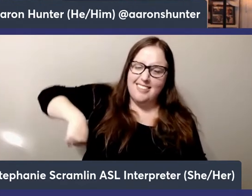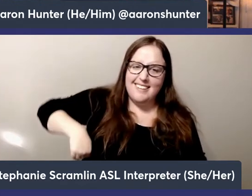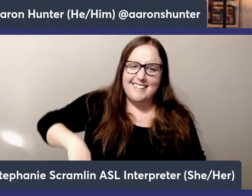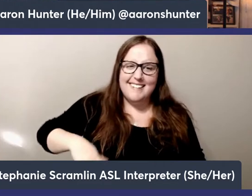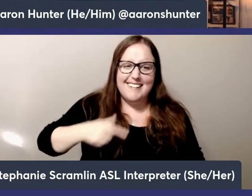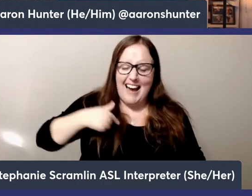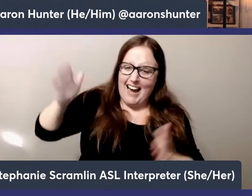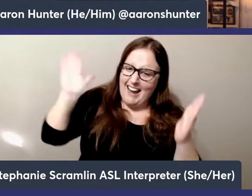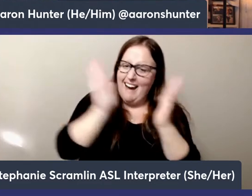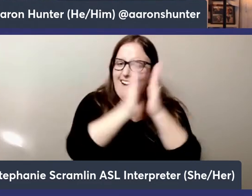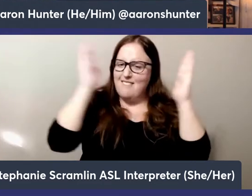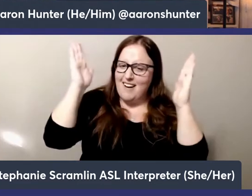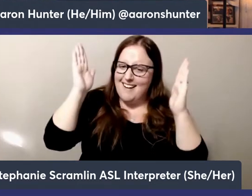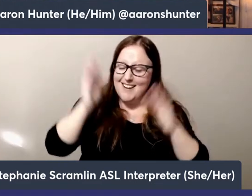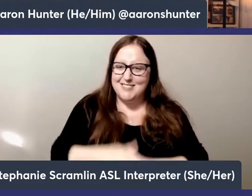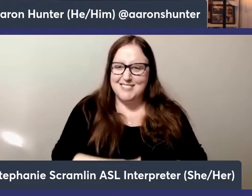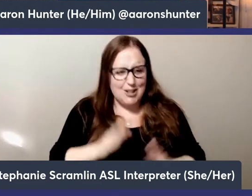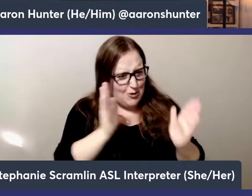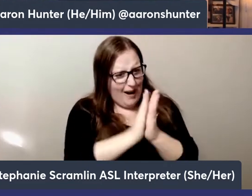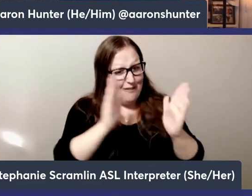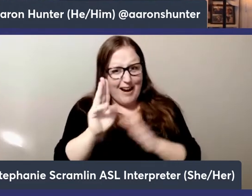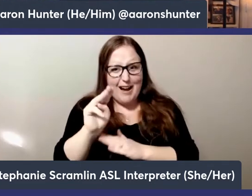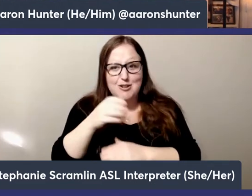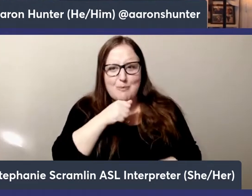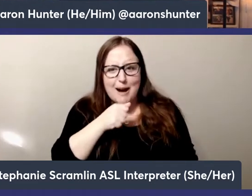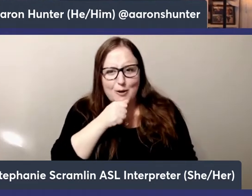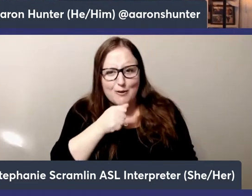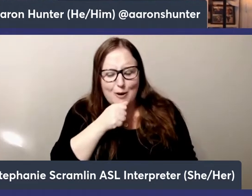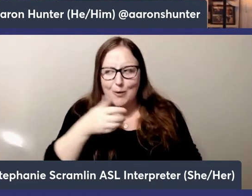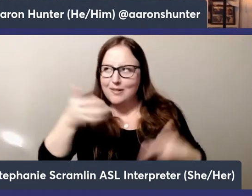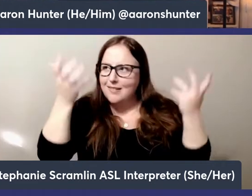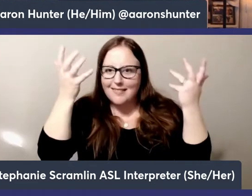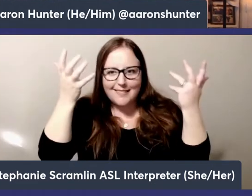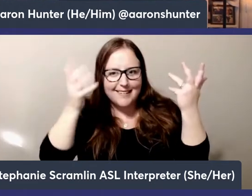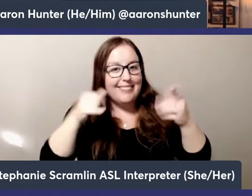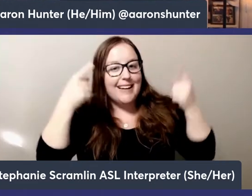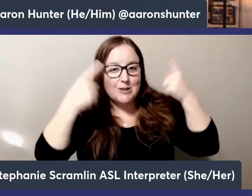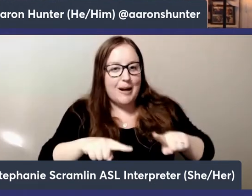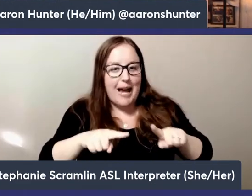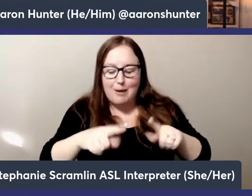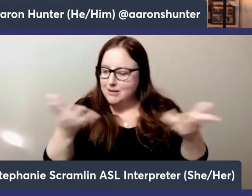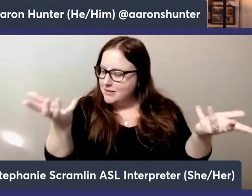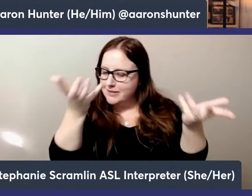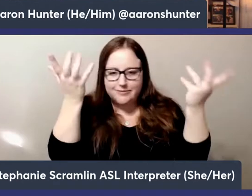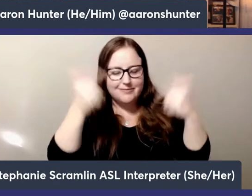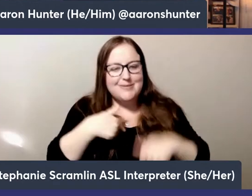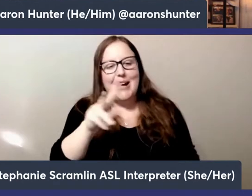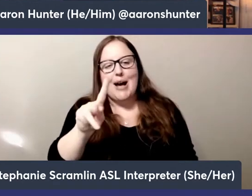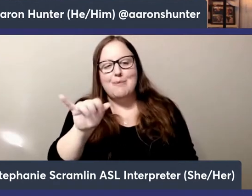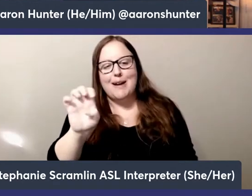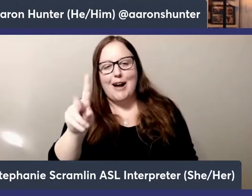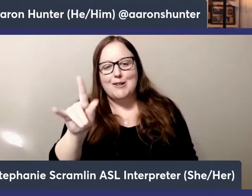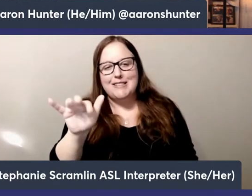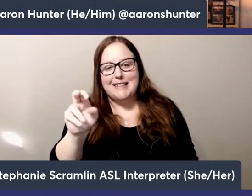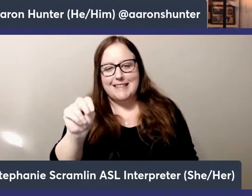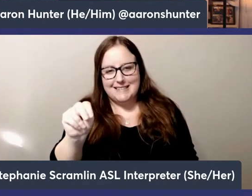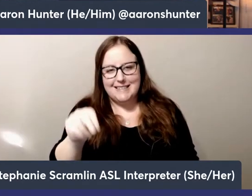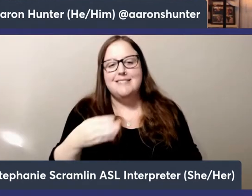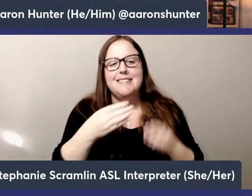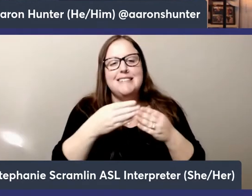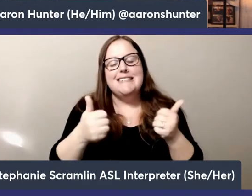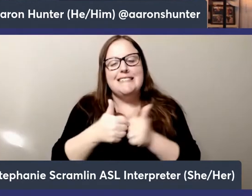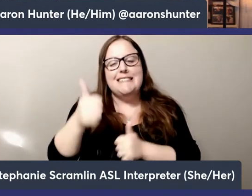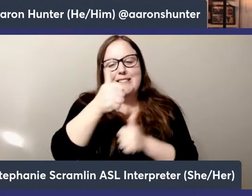I high-fived you. You high-fived your microphone, Kyle. I know. That's what happens when things get in the way. I'm Kyle Dickinson, a senior solution